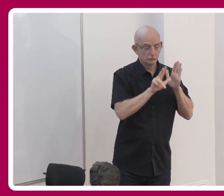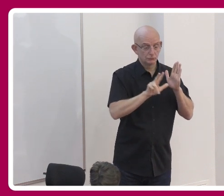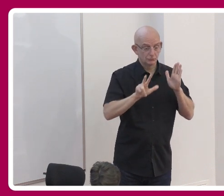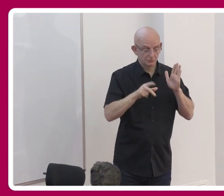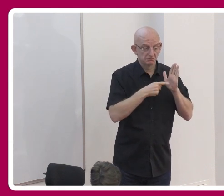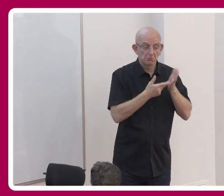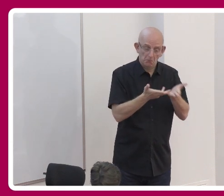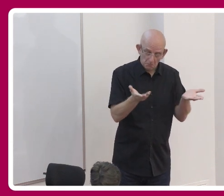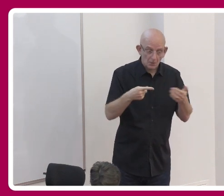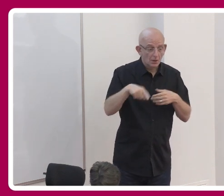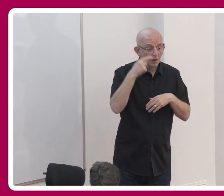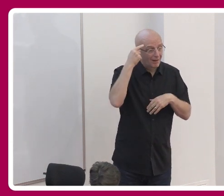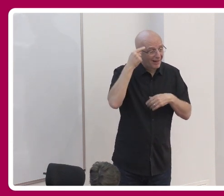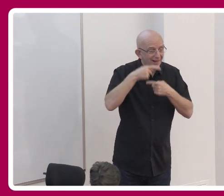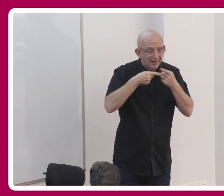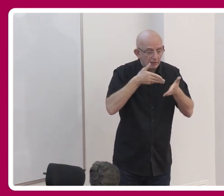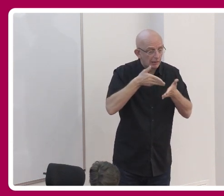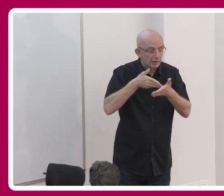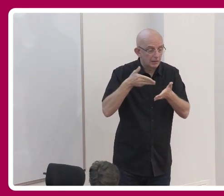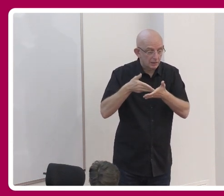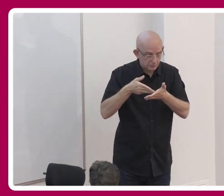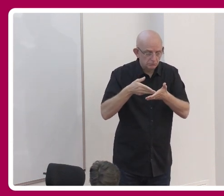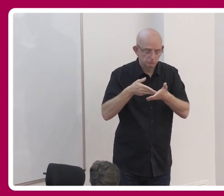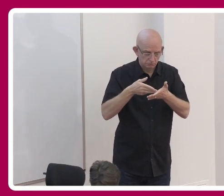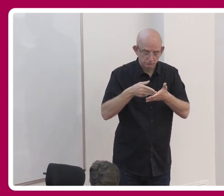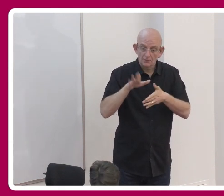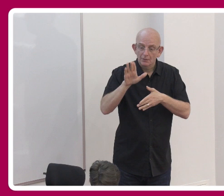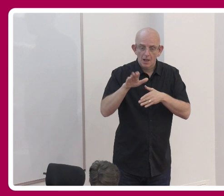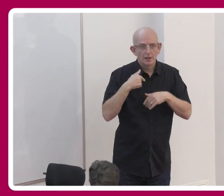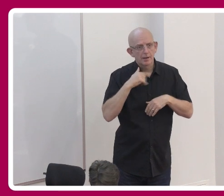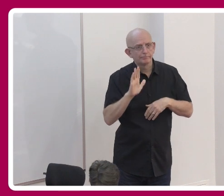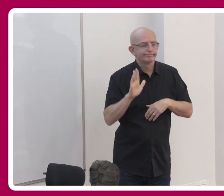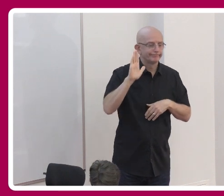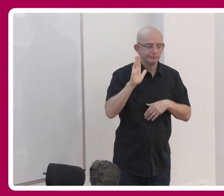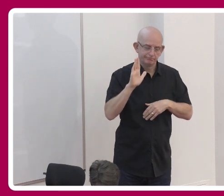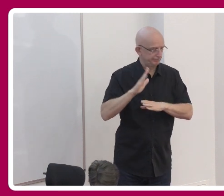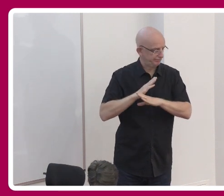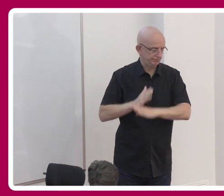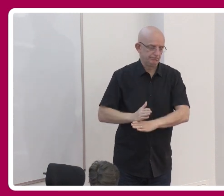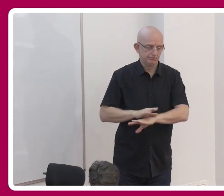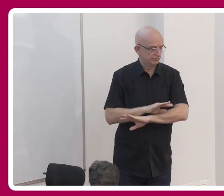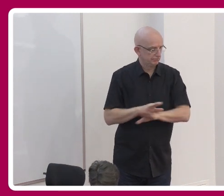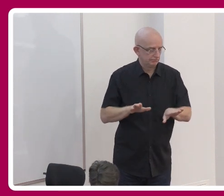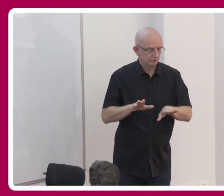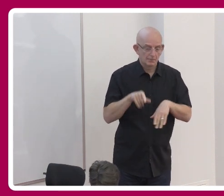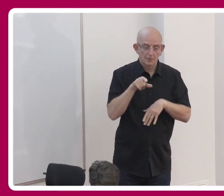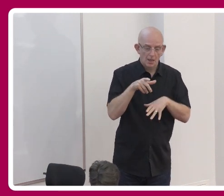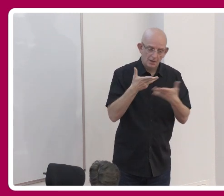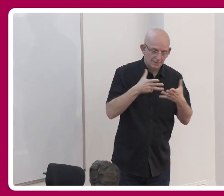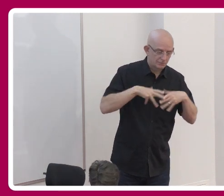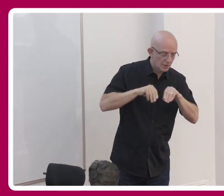our partners, the Indonesian Mental Health Organization, together with allies, took a case to